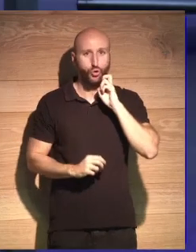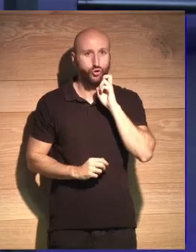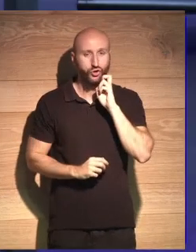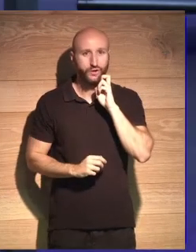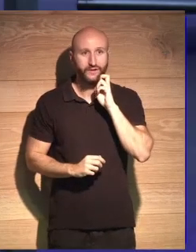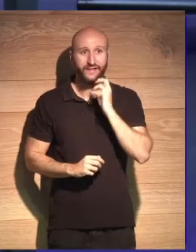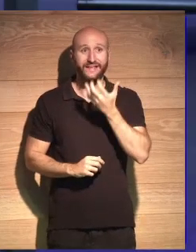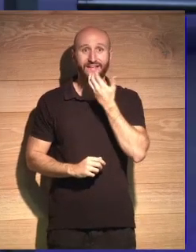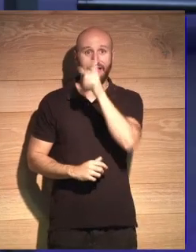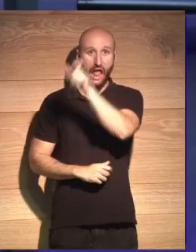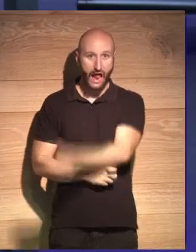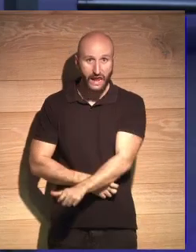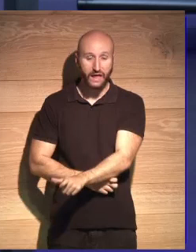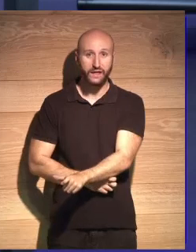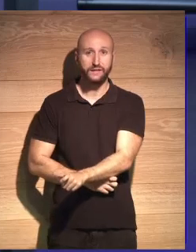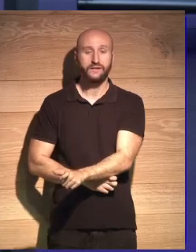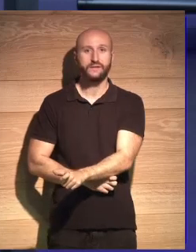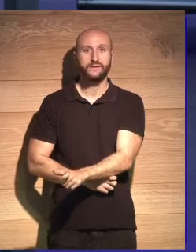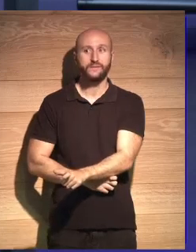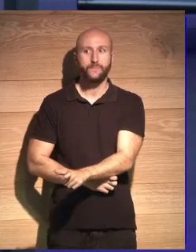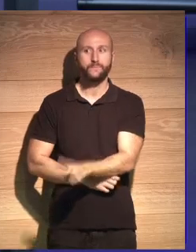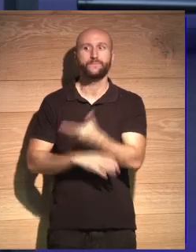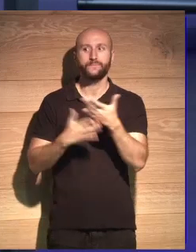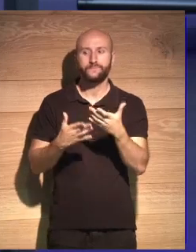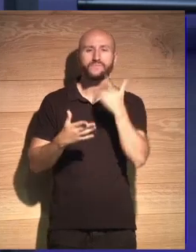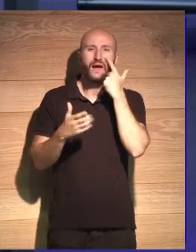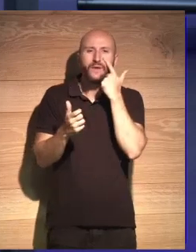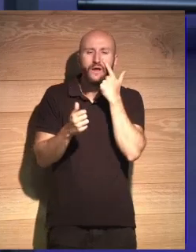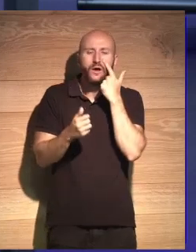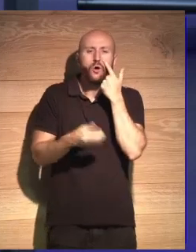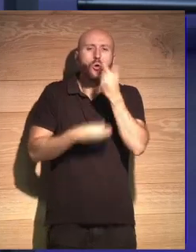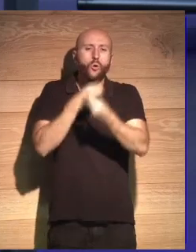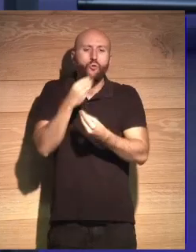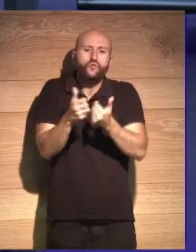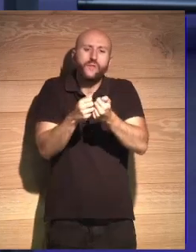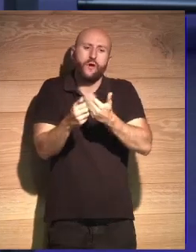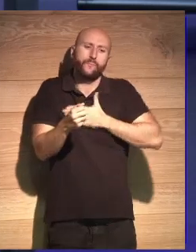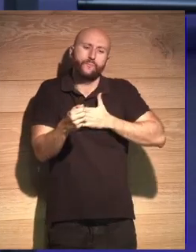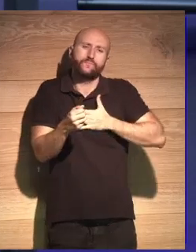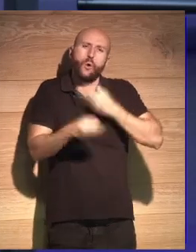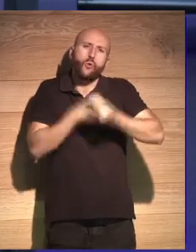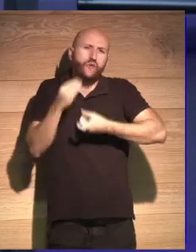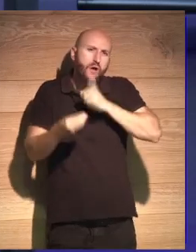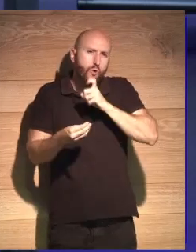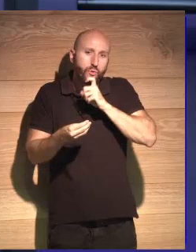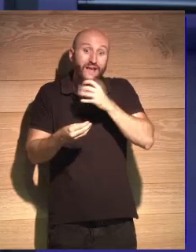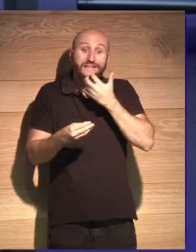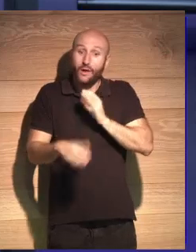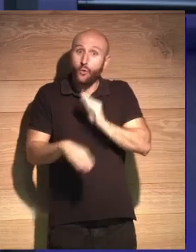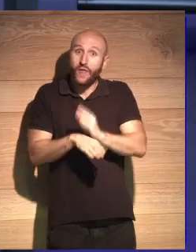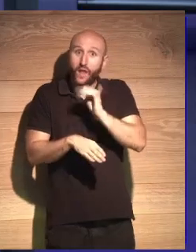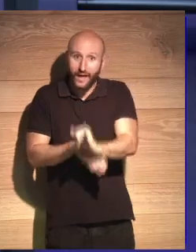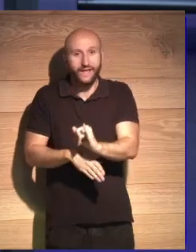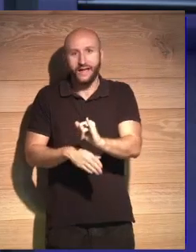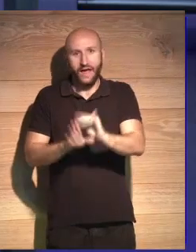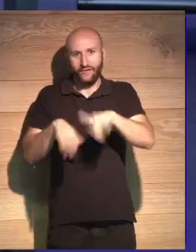because of the values it delivers. But I think that if he had been careful enough to explain how he wanted people to